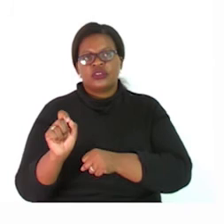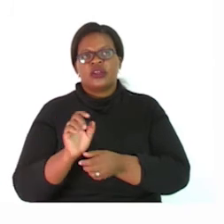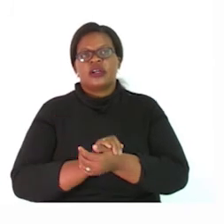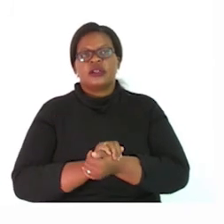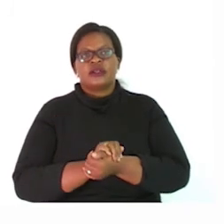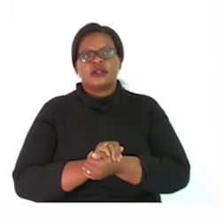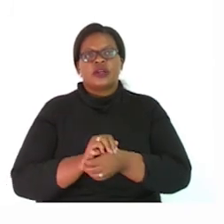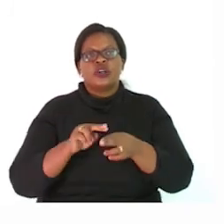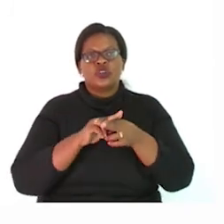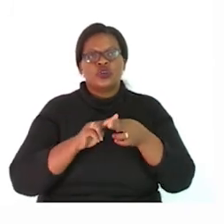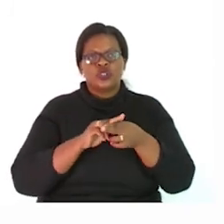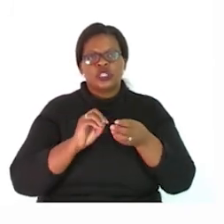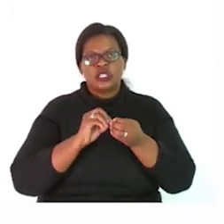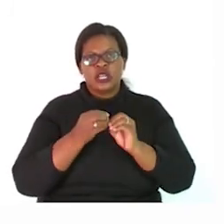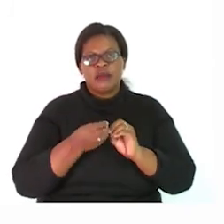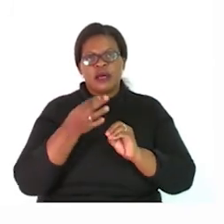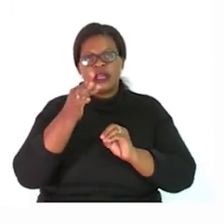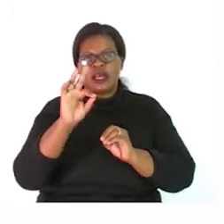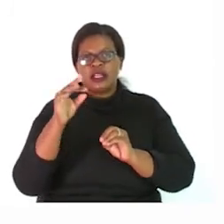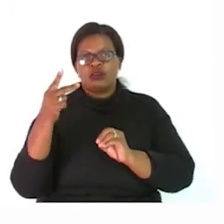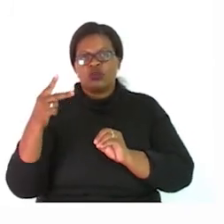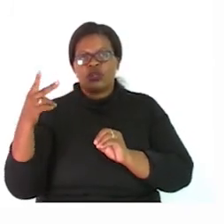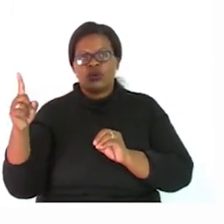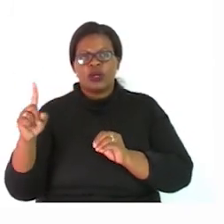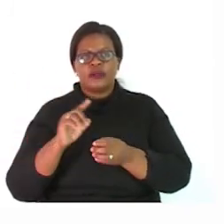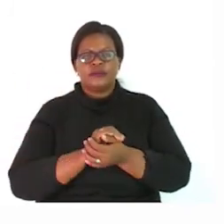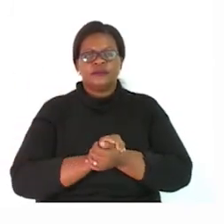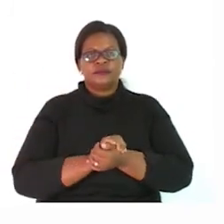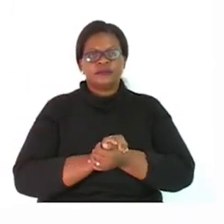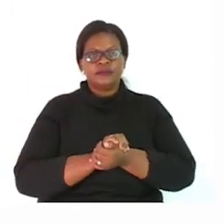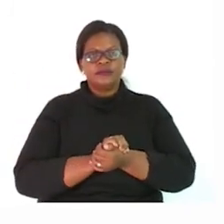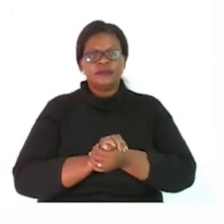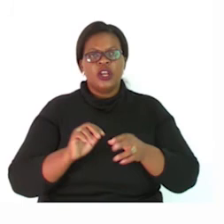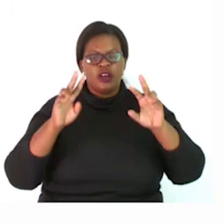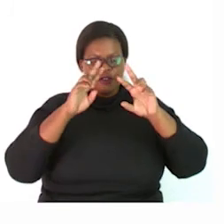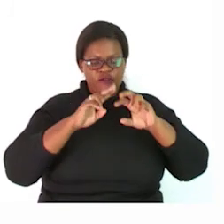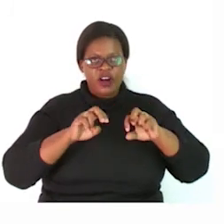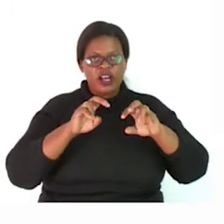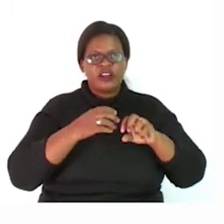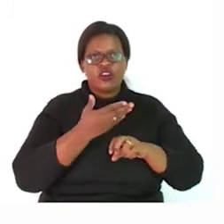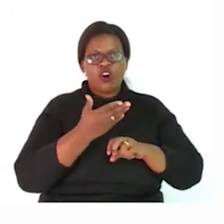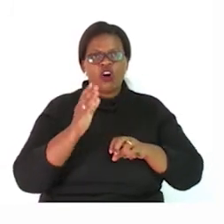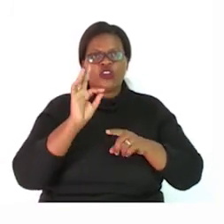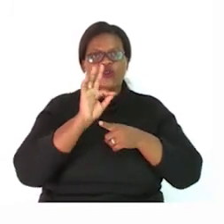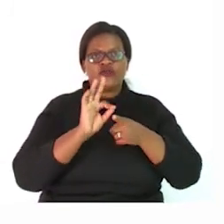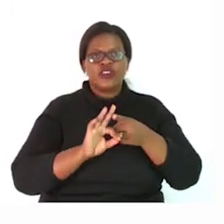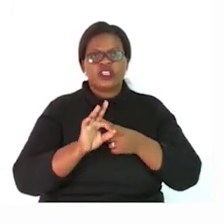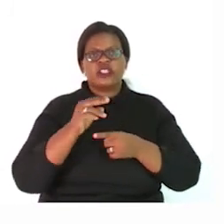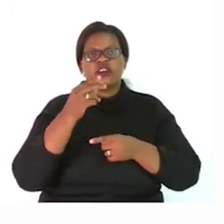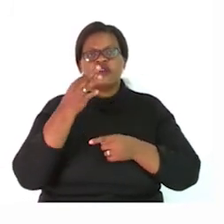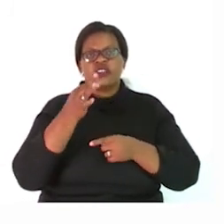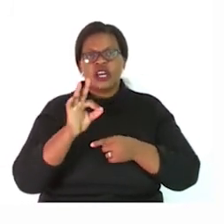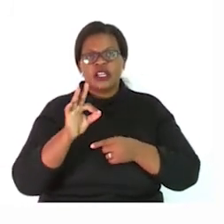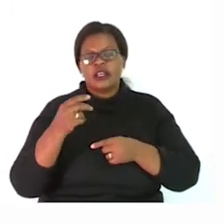Use the numbers 9 and 21. Find all the factors of 9 and then all the